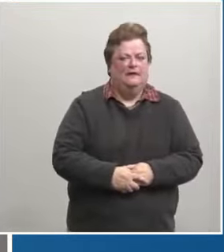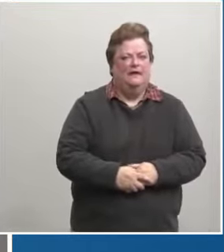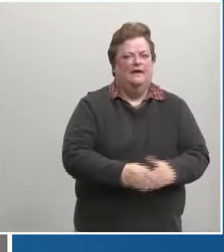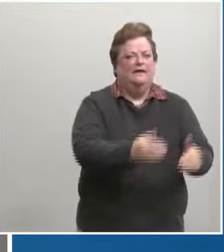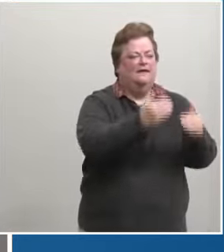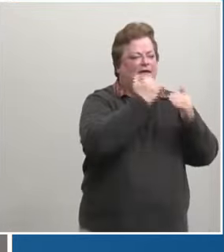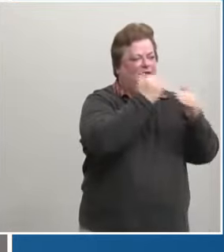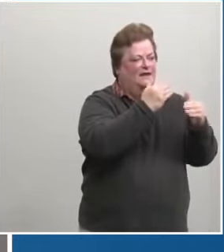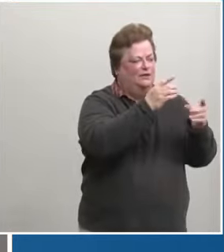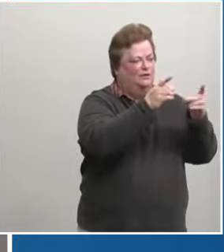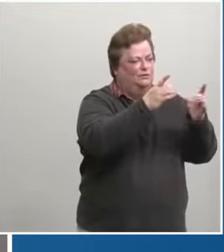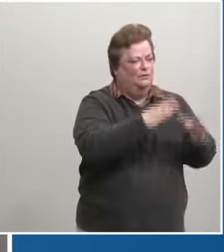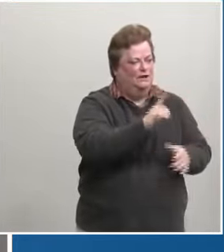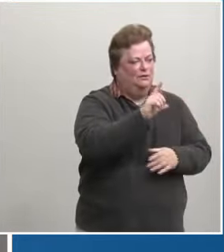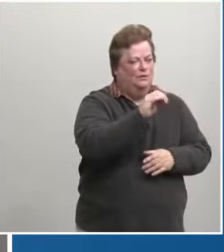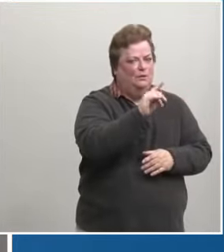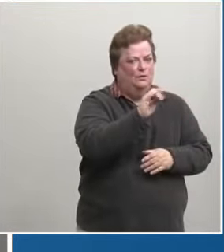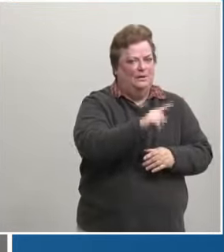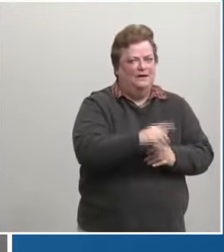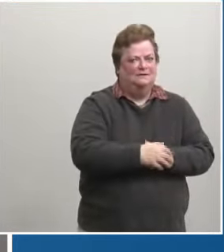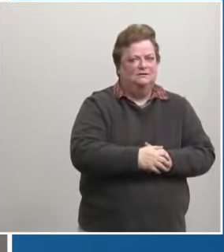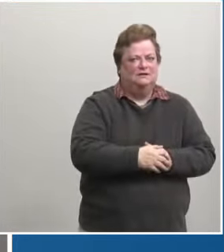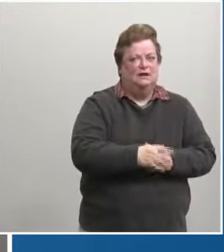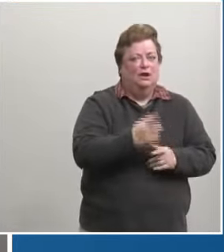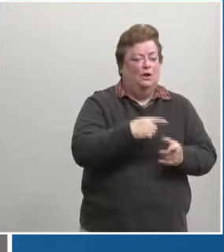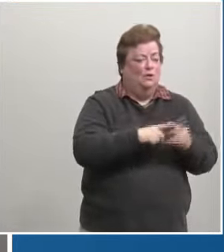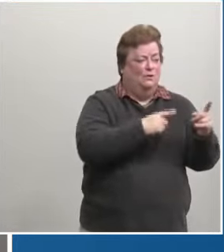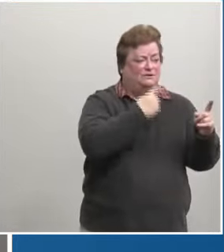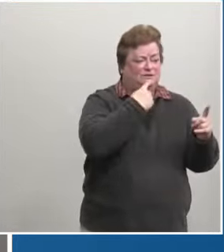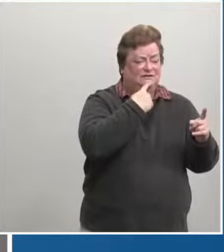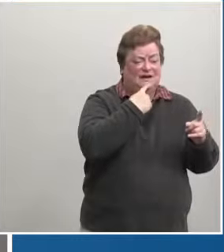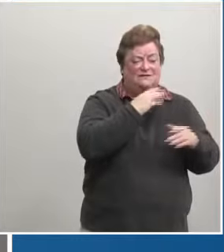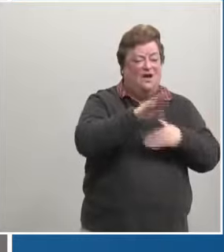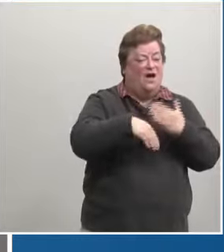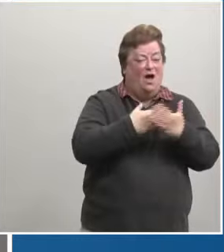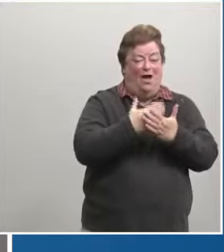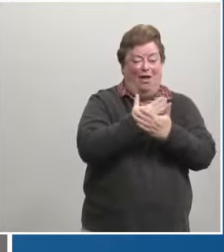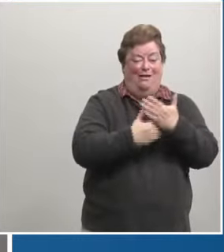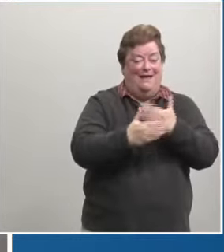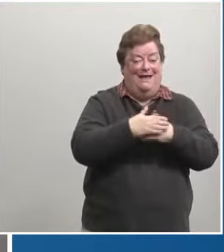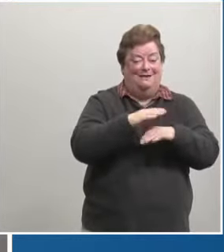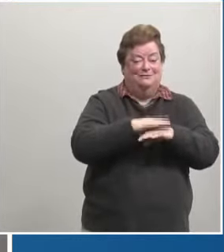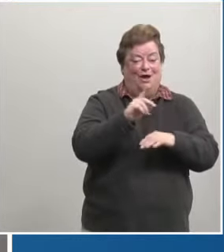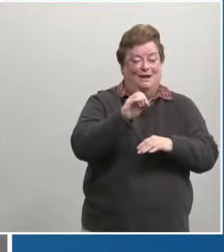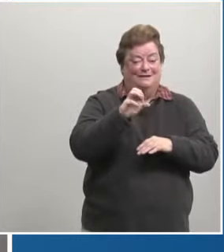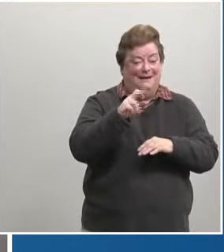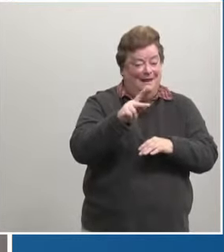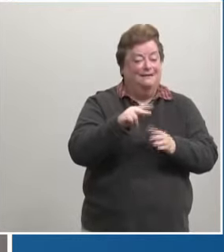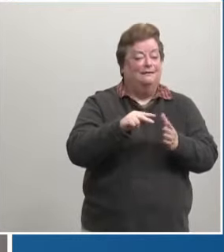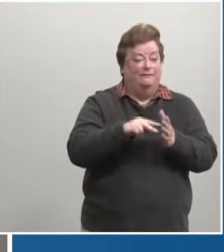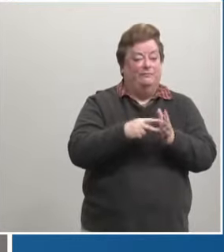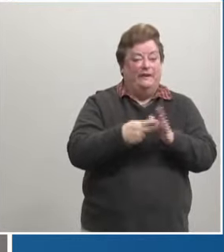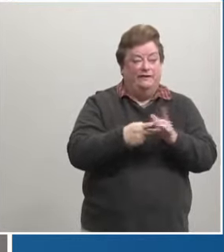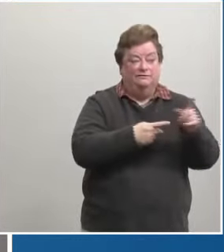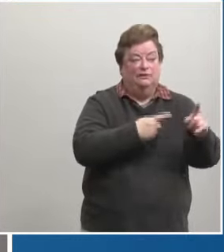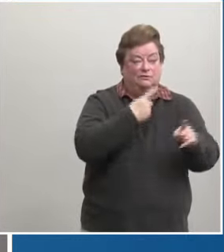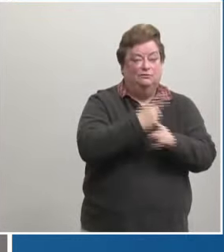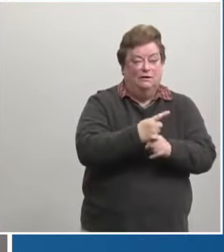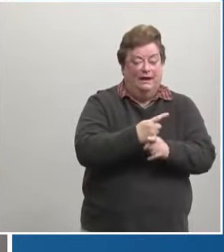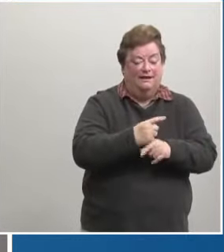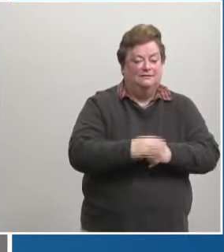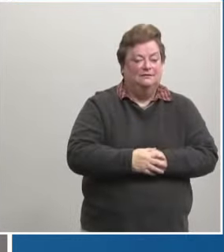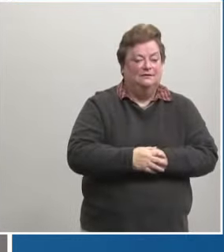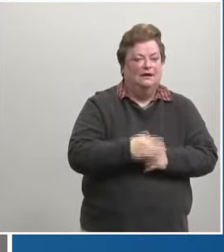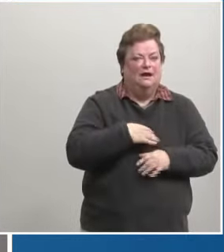Thank you, Director Lopez. And when she says that it's an all hands on deck time right now, she's absolutely right. I just want to take a